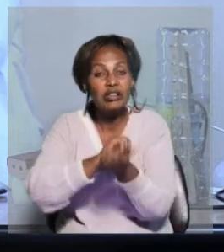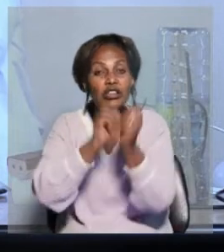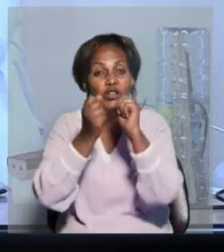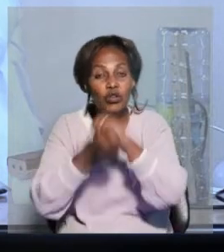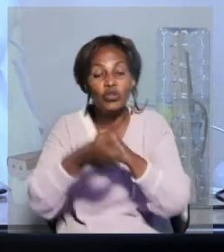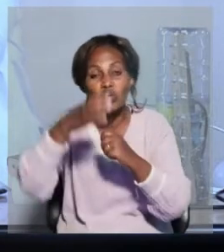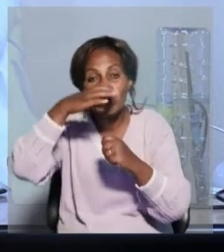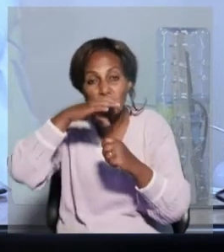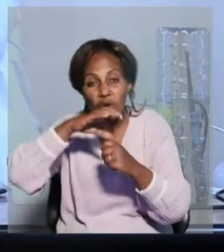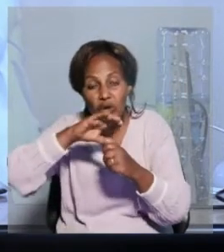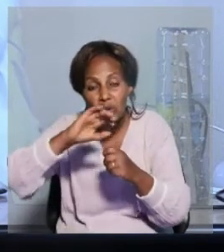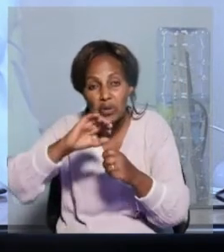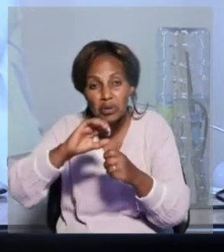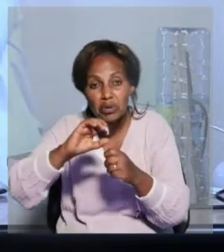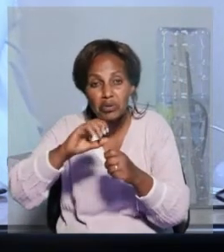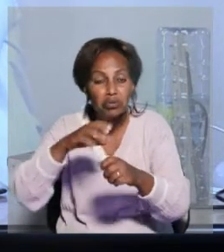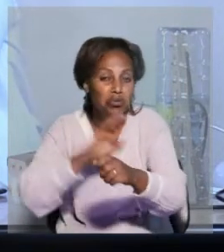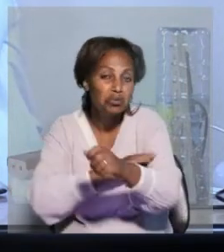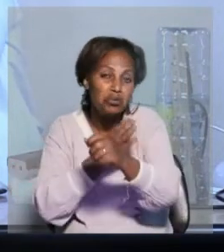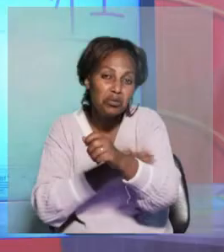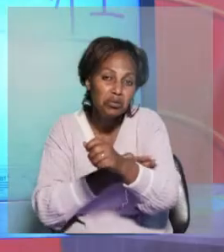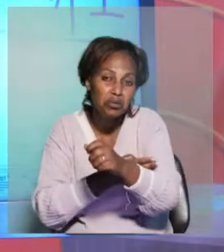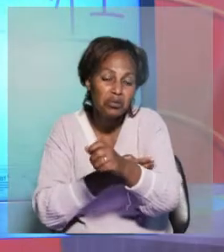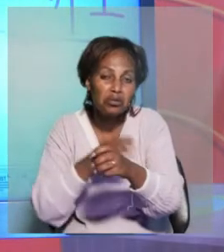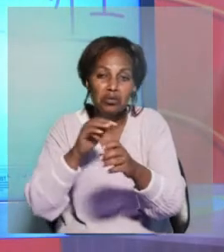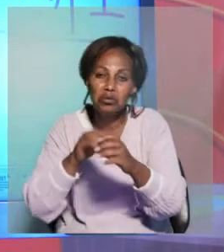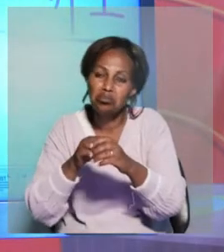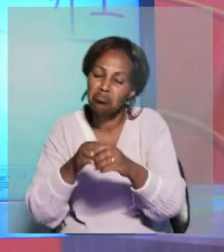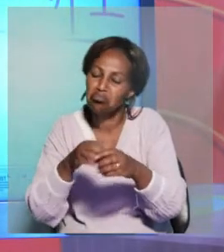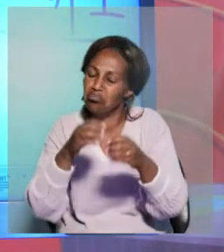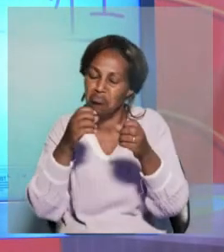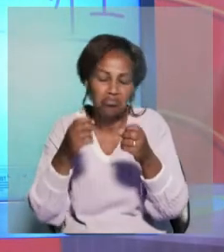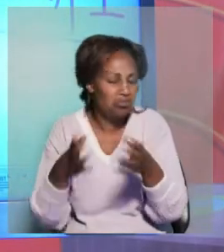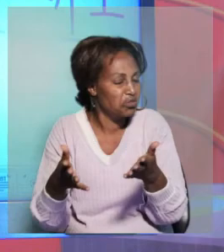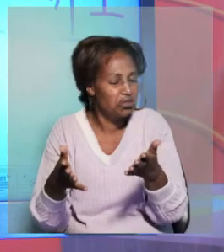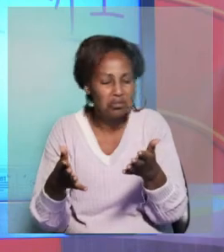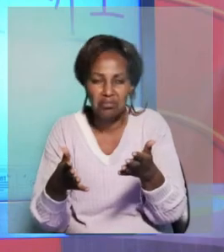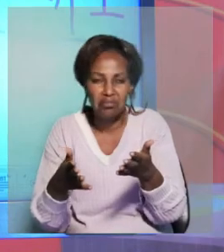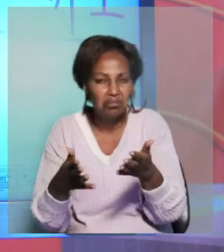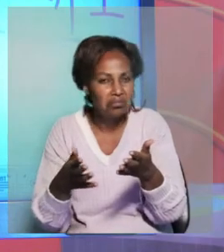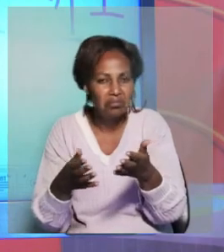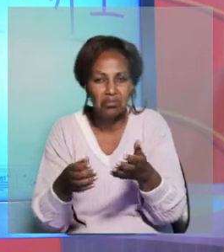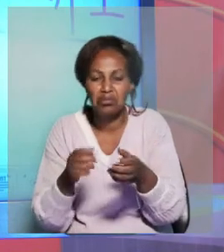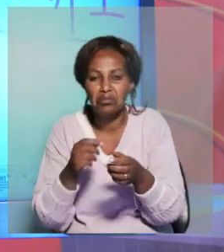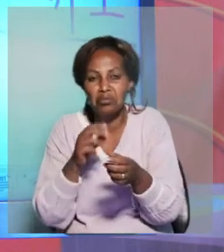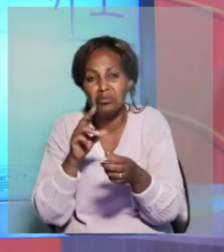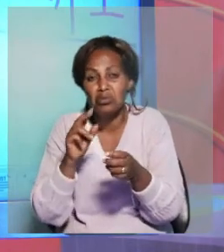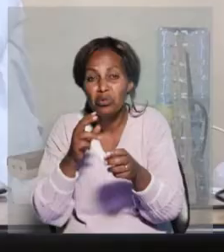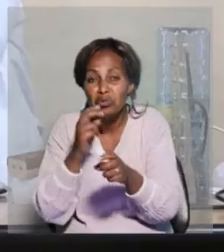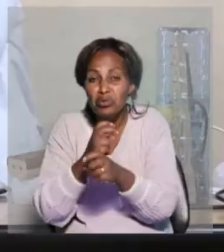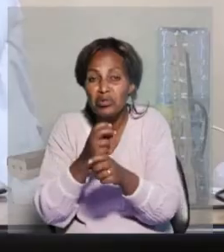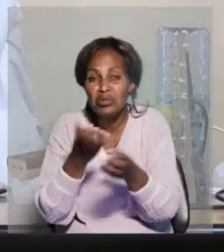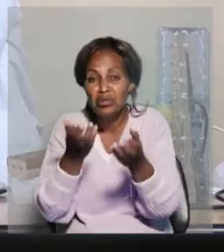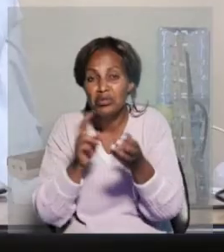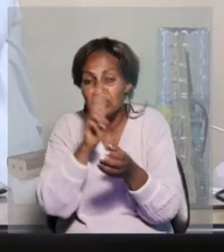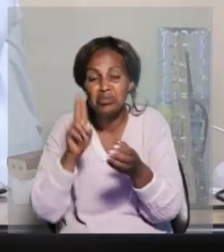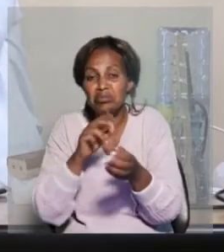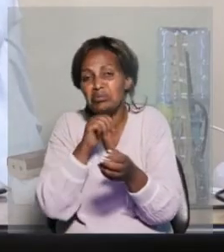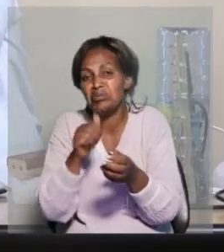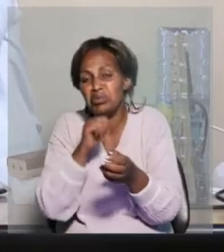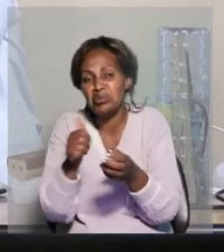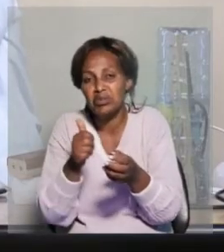heat energy in this kind of bulbs is a waste of energy. Yeah. It's not useful one. Yeah. These